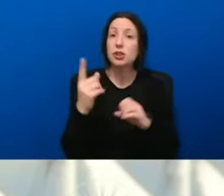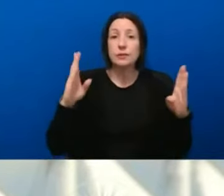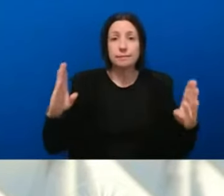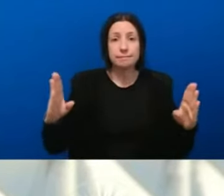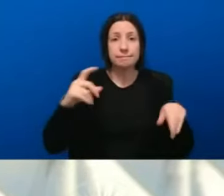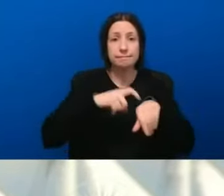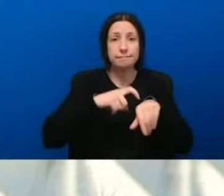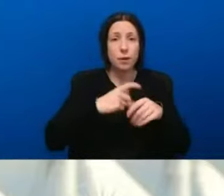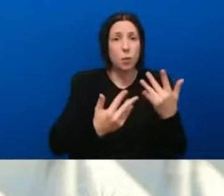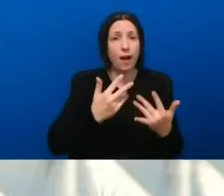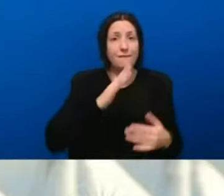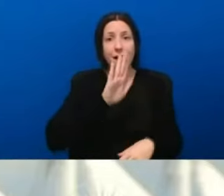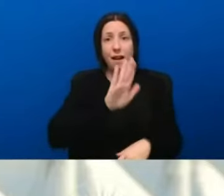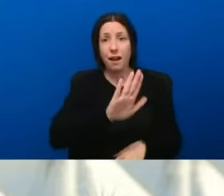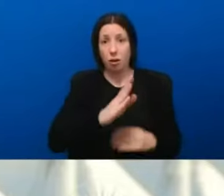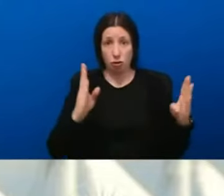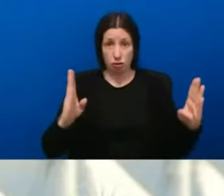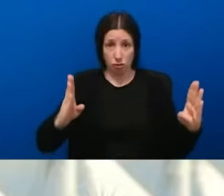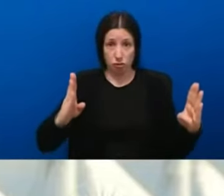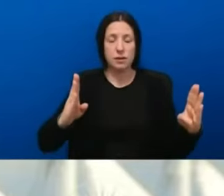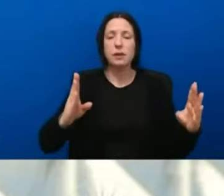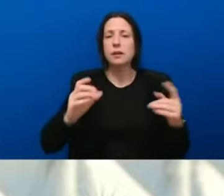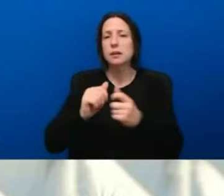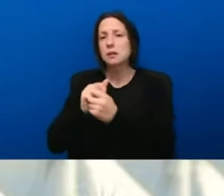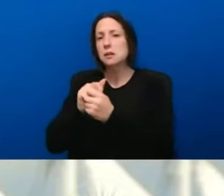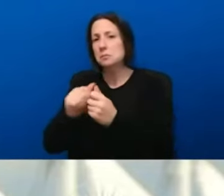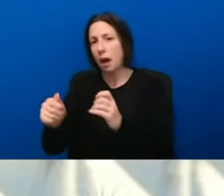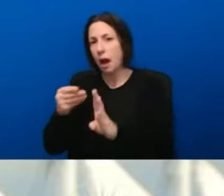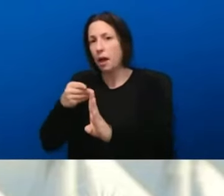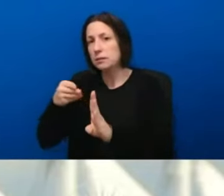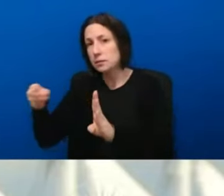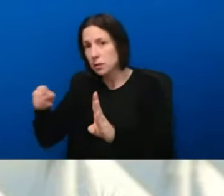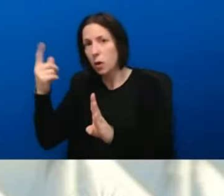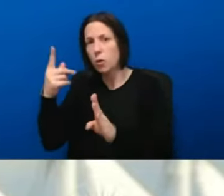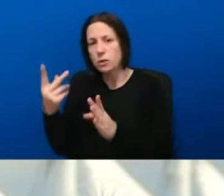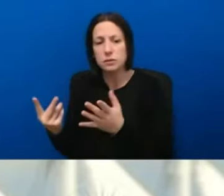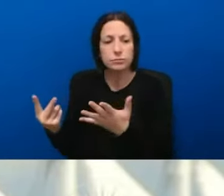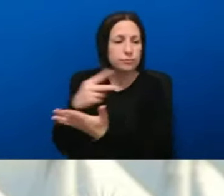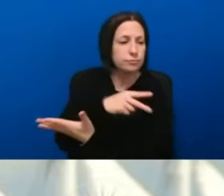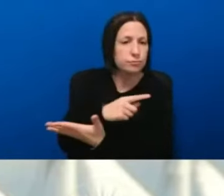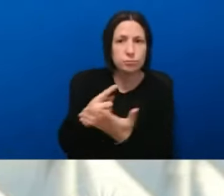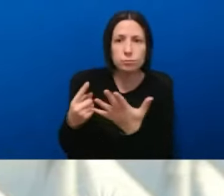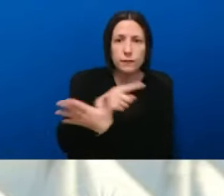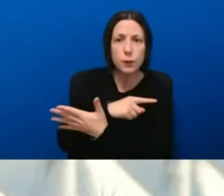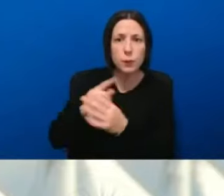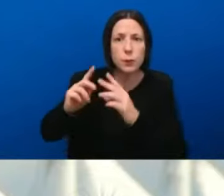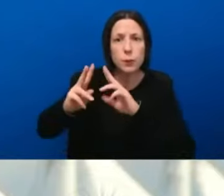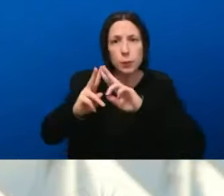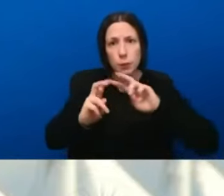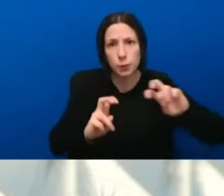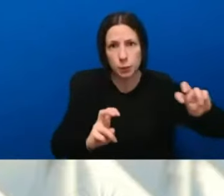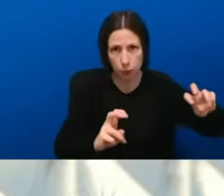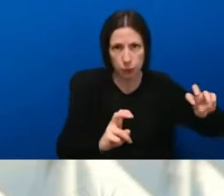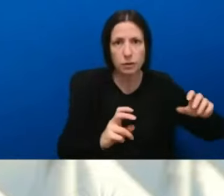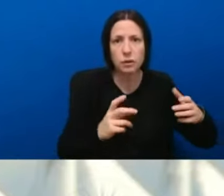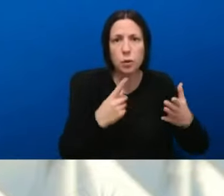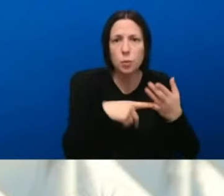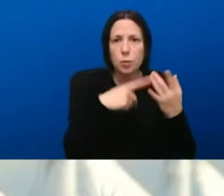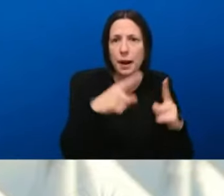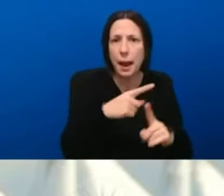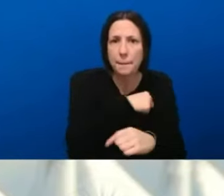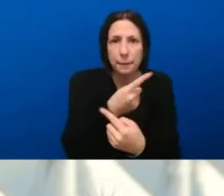of evaluation reflecting upon what took place during the season. And I want to add that